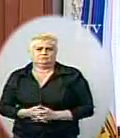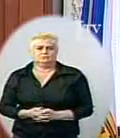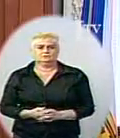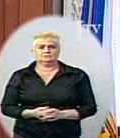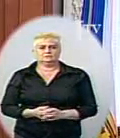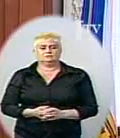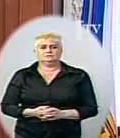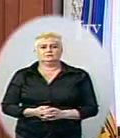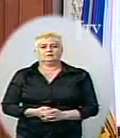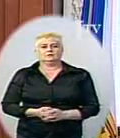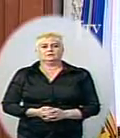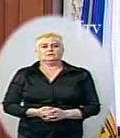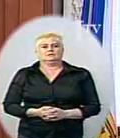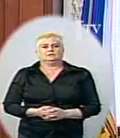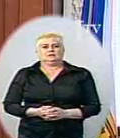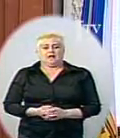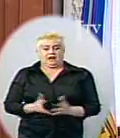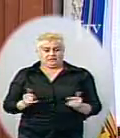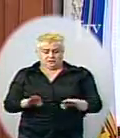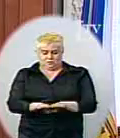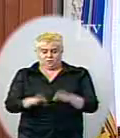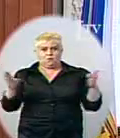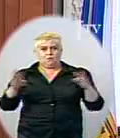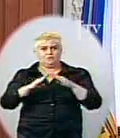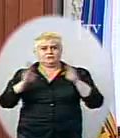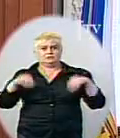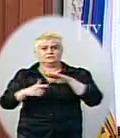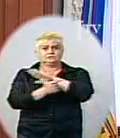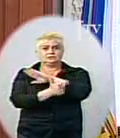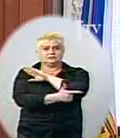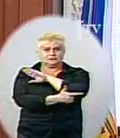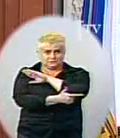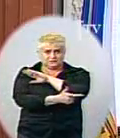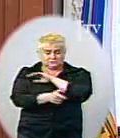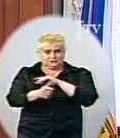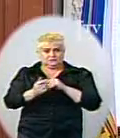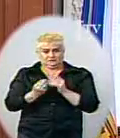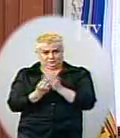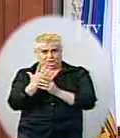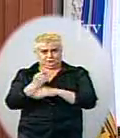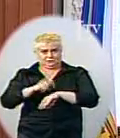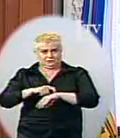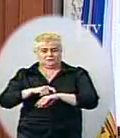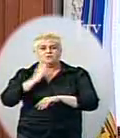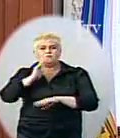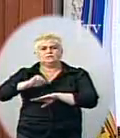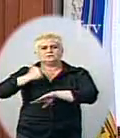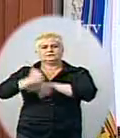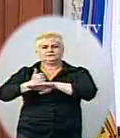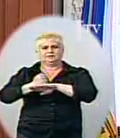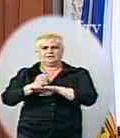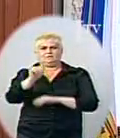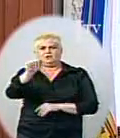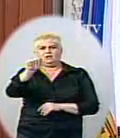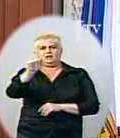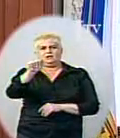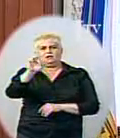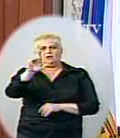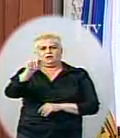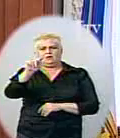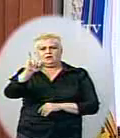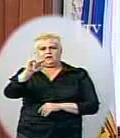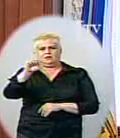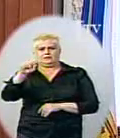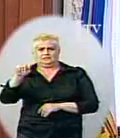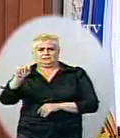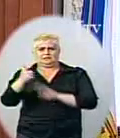In this spring session, my government will introduce status of the artist legislation to